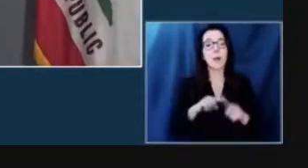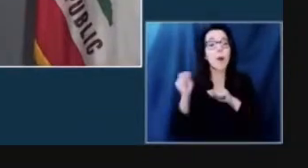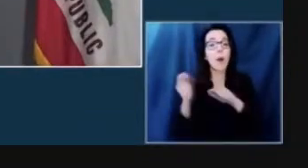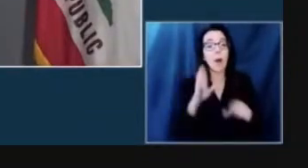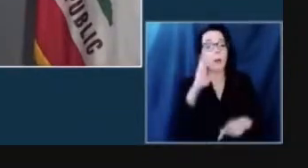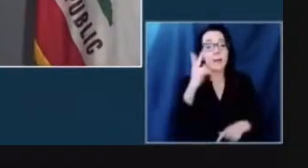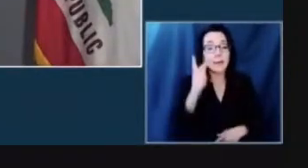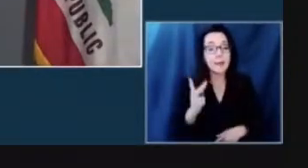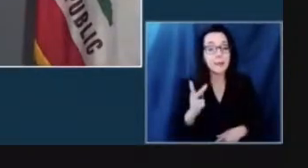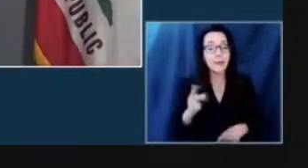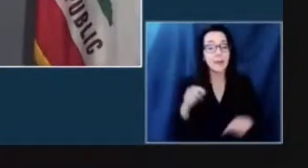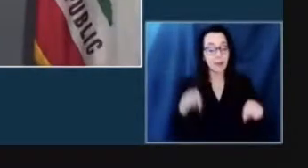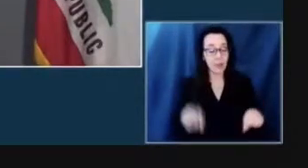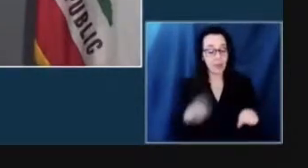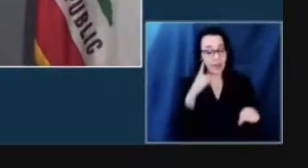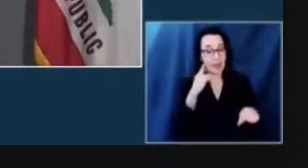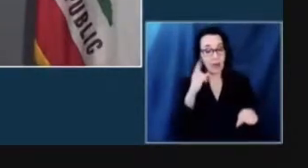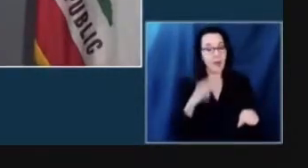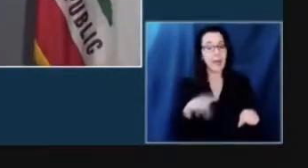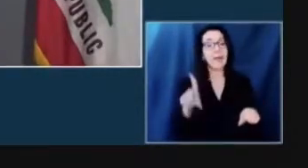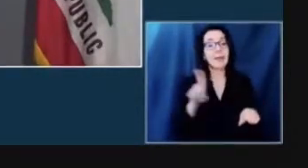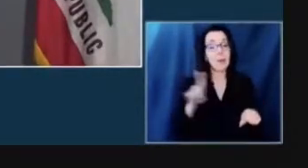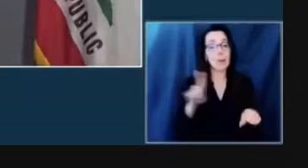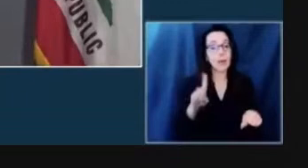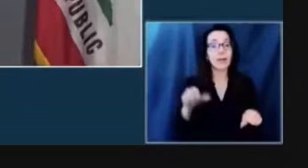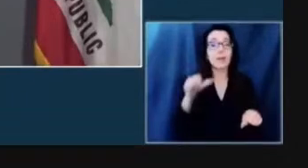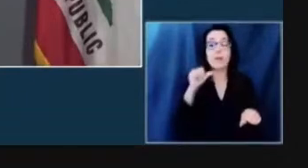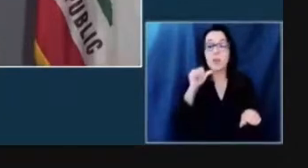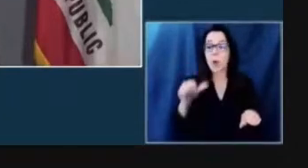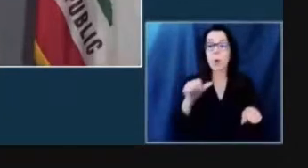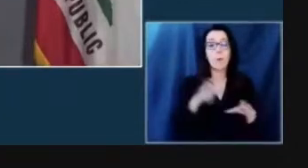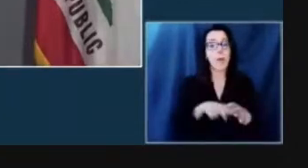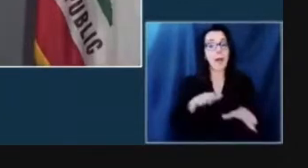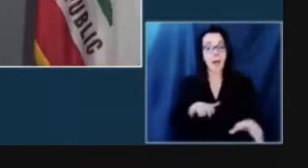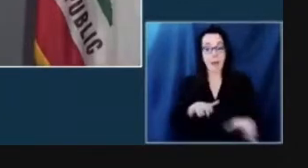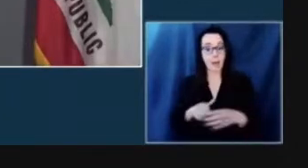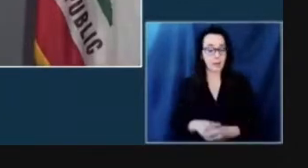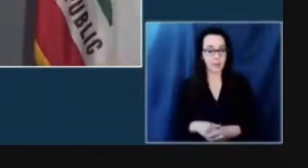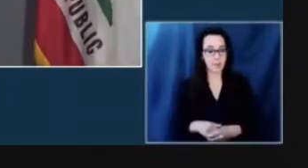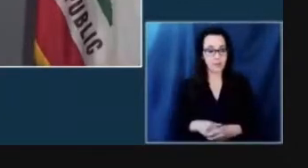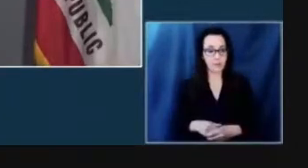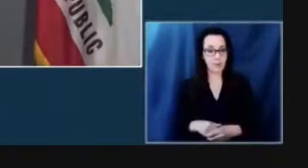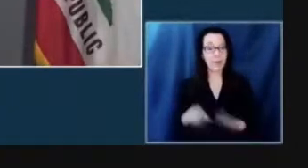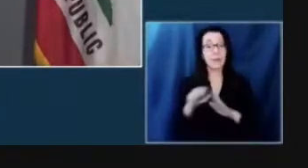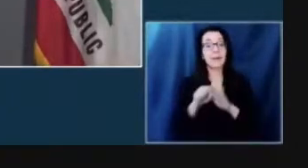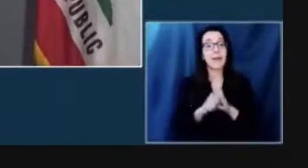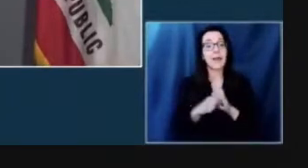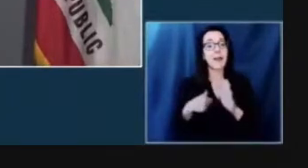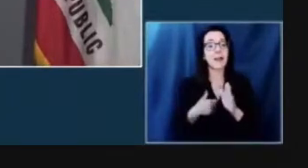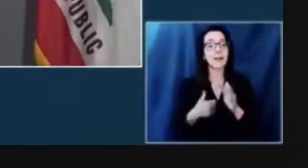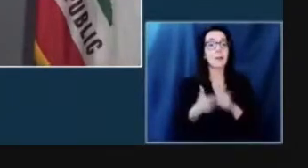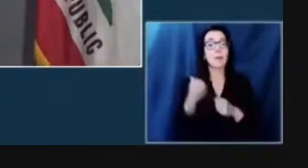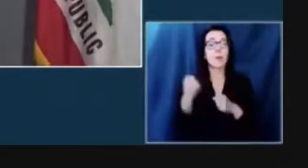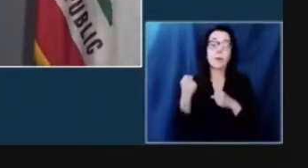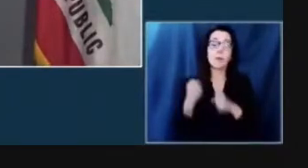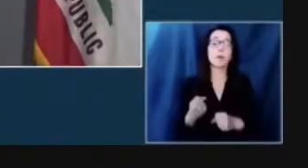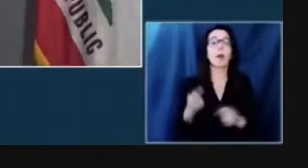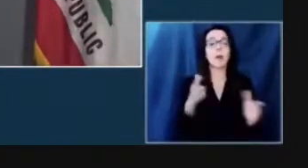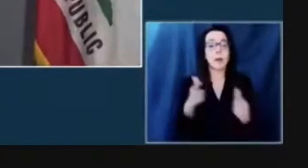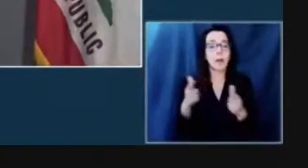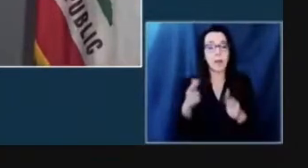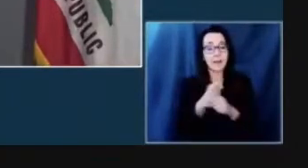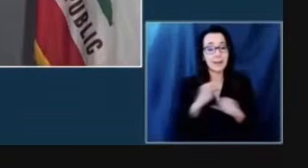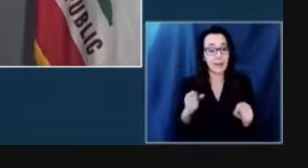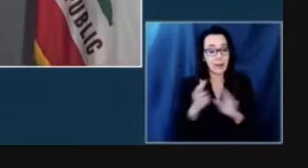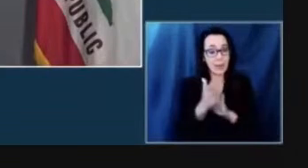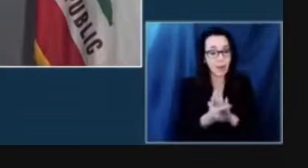California, Democrats do not back down. The state where we have the strongest gun safety laws in the nation, the state where